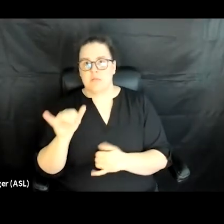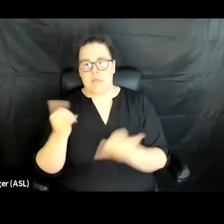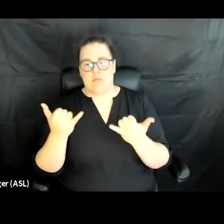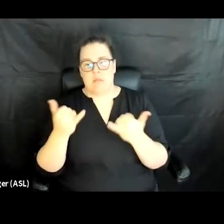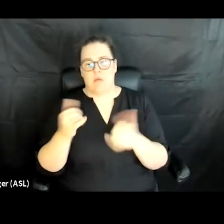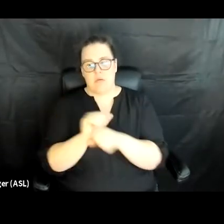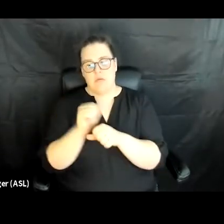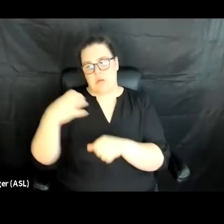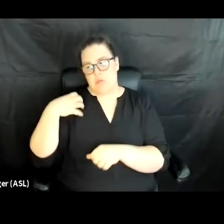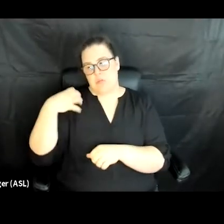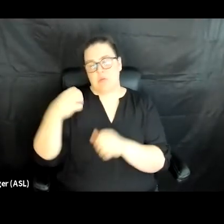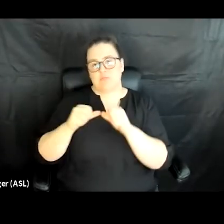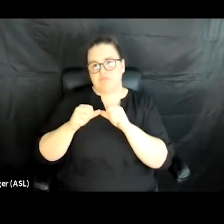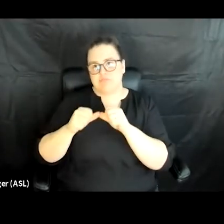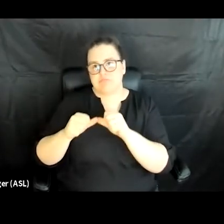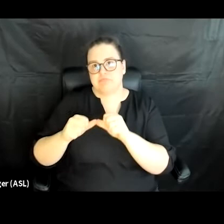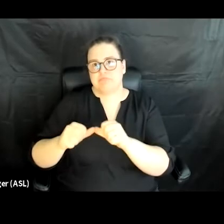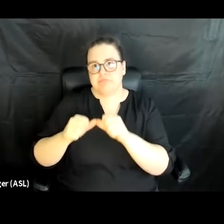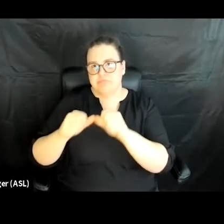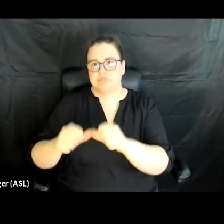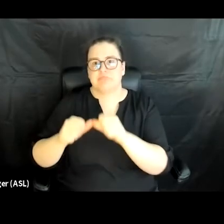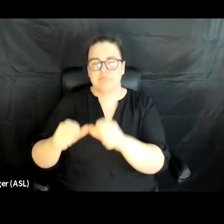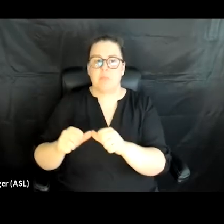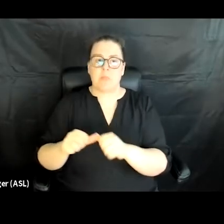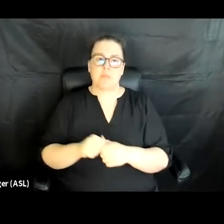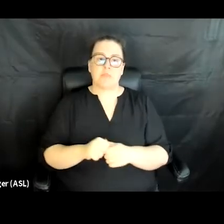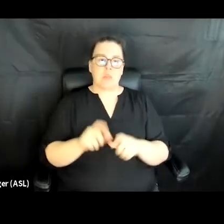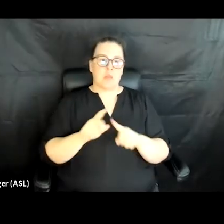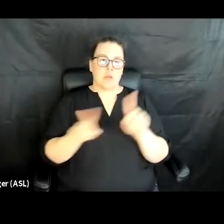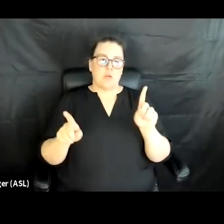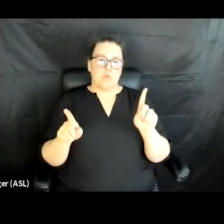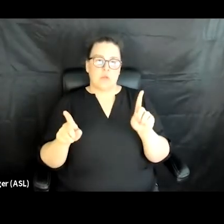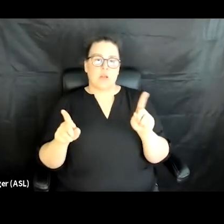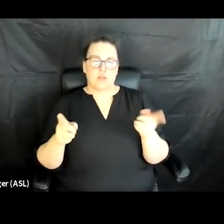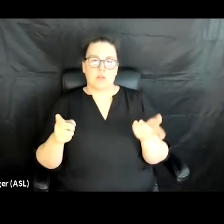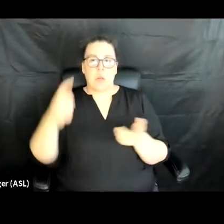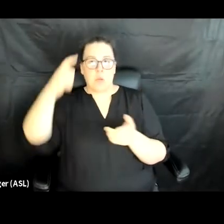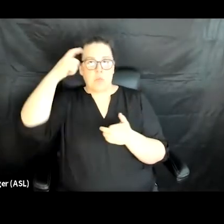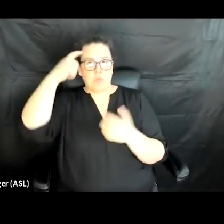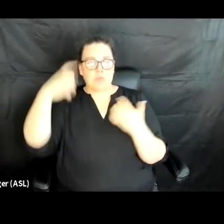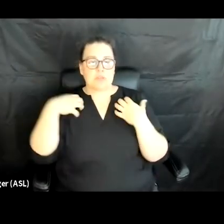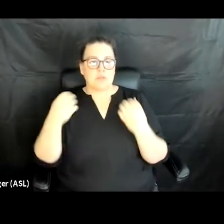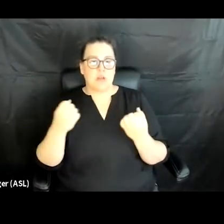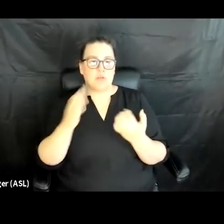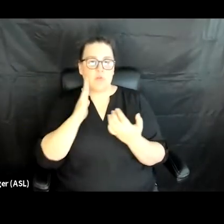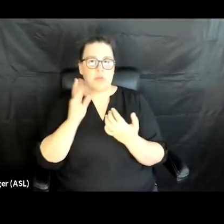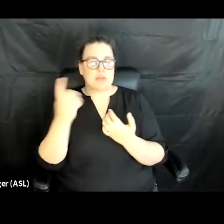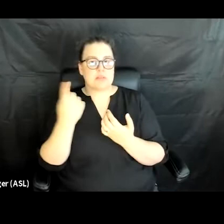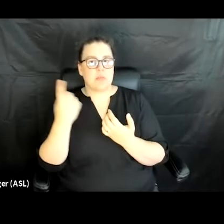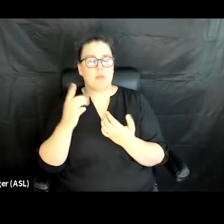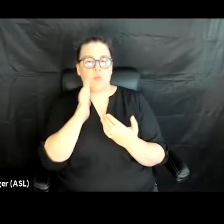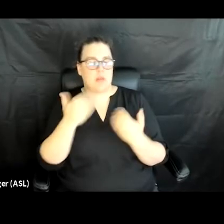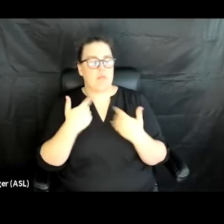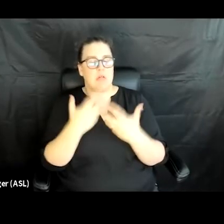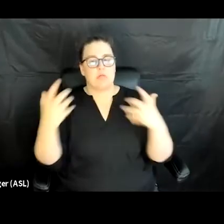But invariably, mental health is going to be delivering mental health care services is a bigger deal in telehealth. And that's something we're going to ask a lot of questions